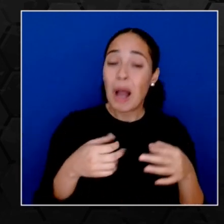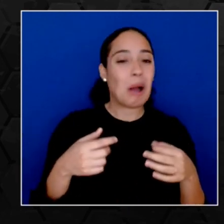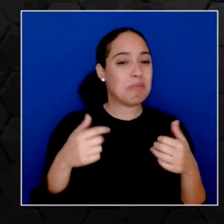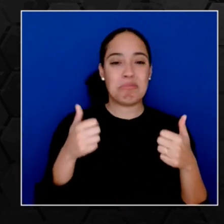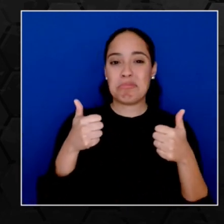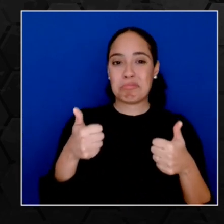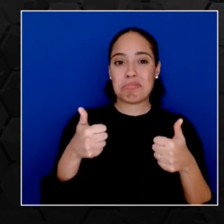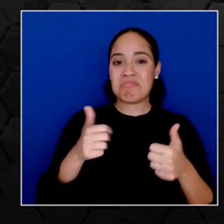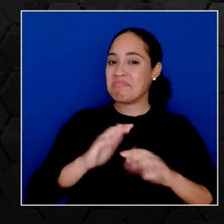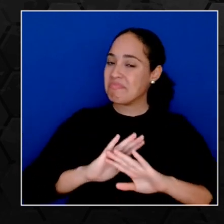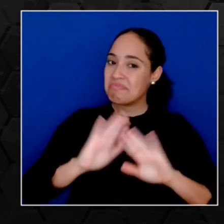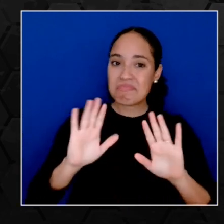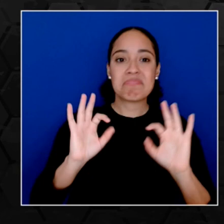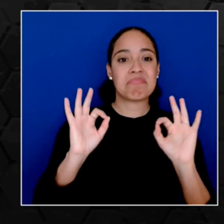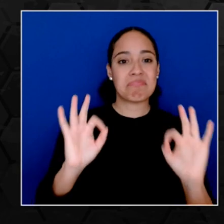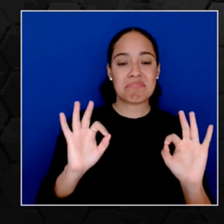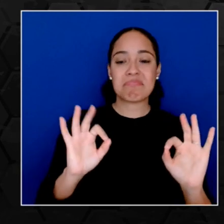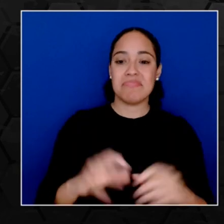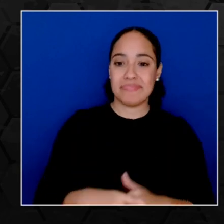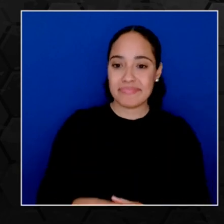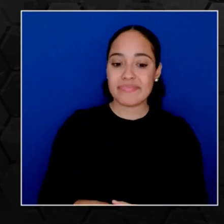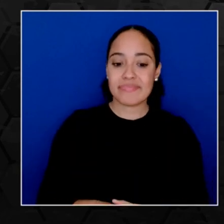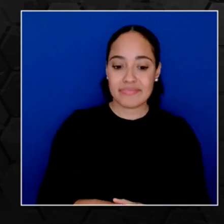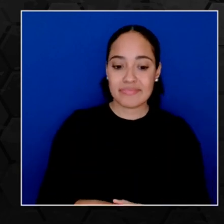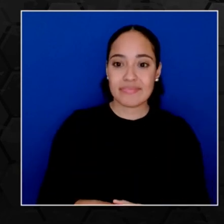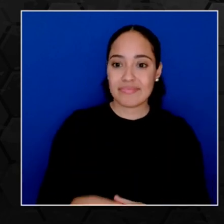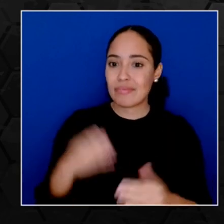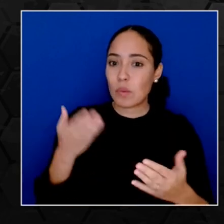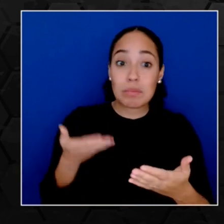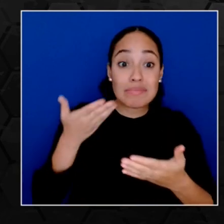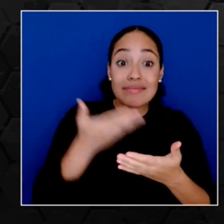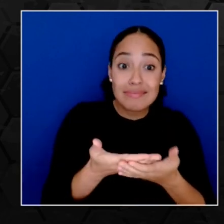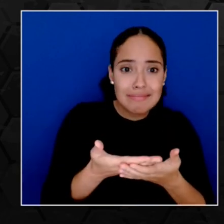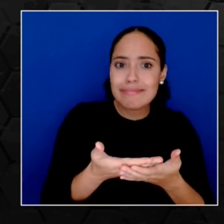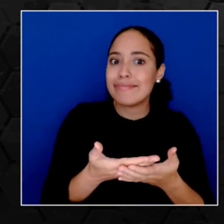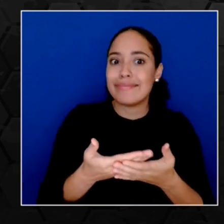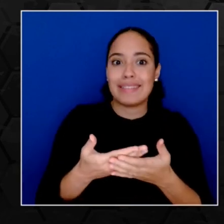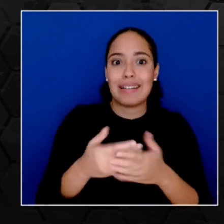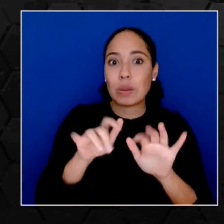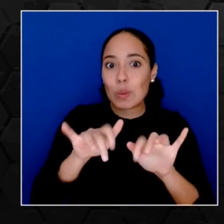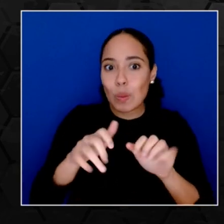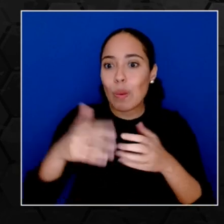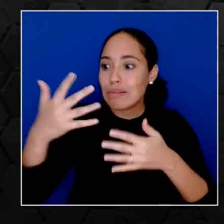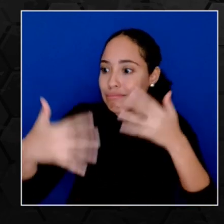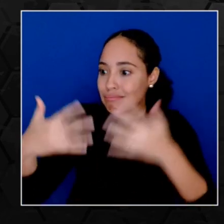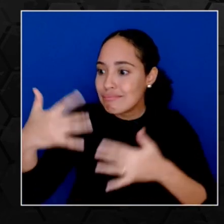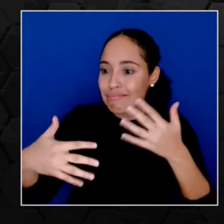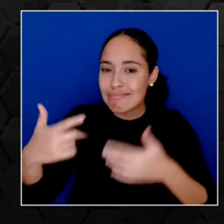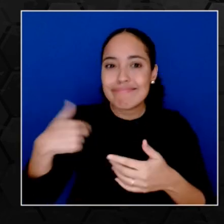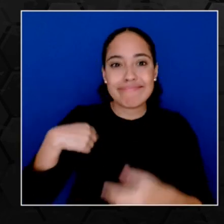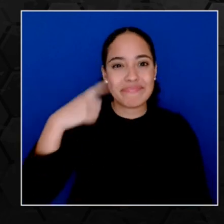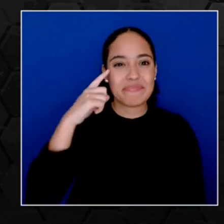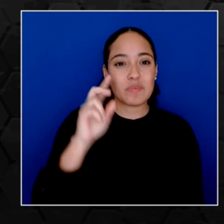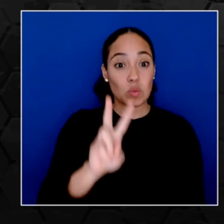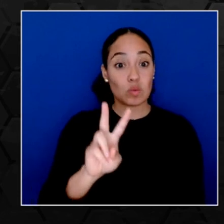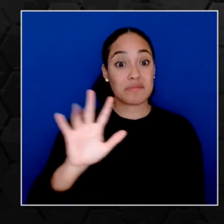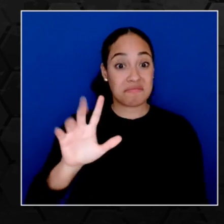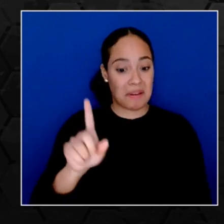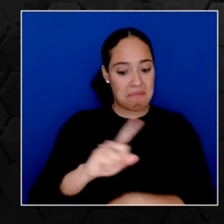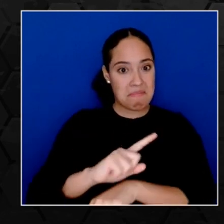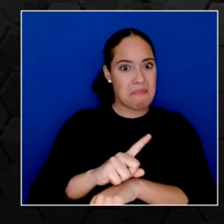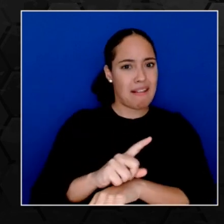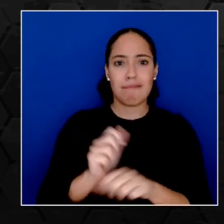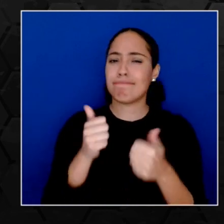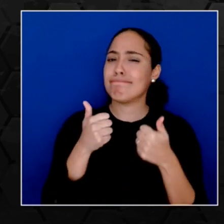We did talk about different recommendation engine and covered a lot in just about 25 minutes. I think that was a great session, and thank you,